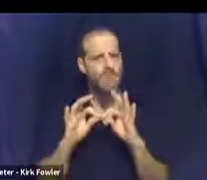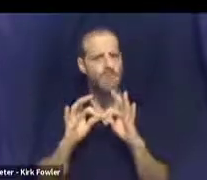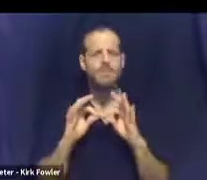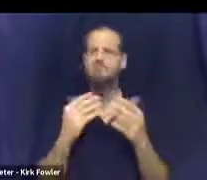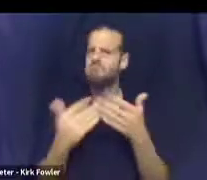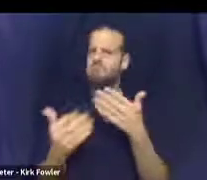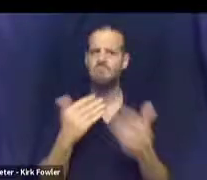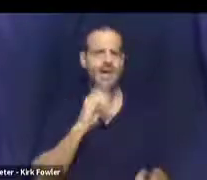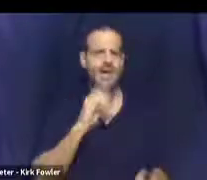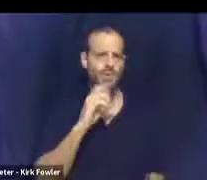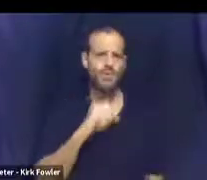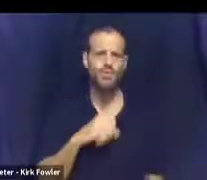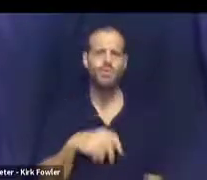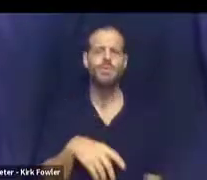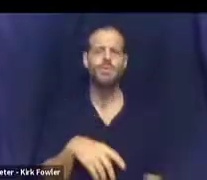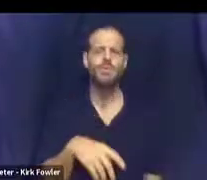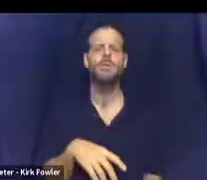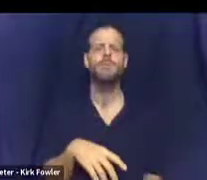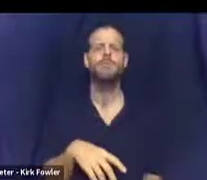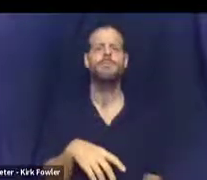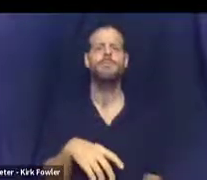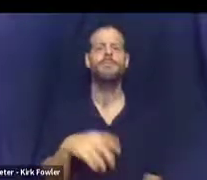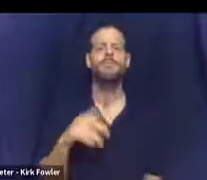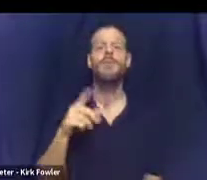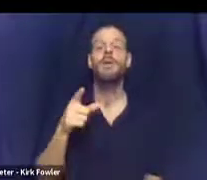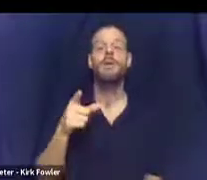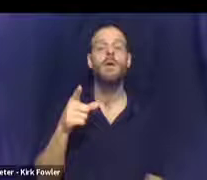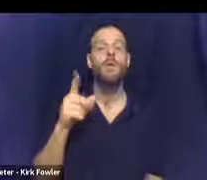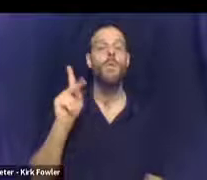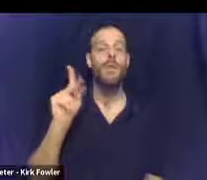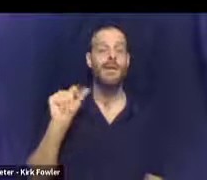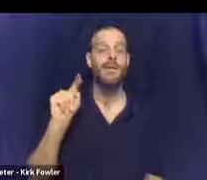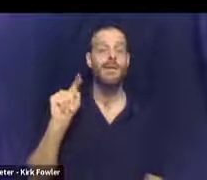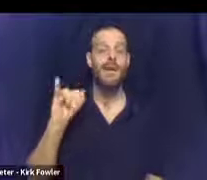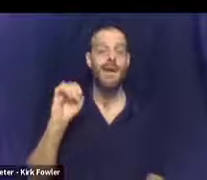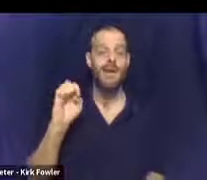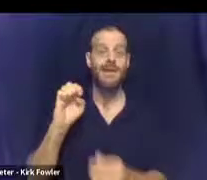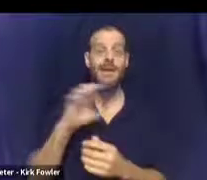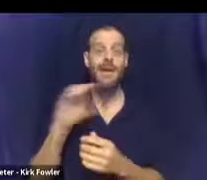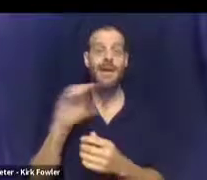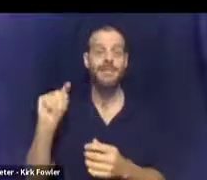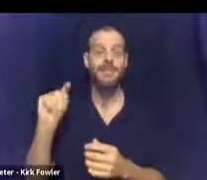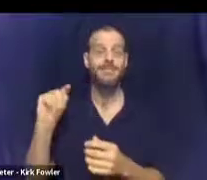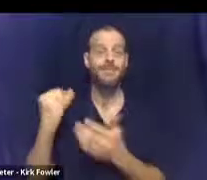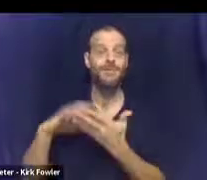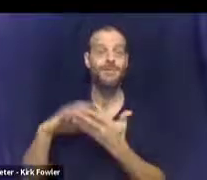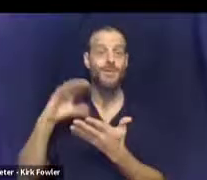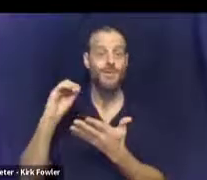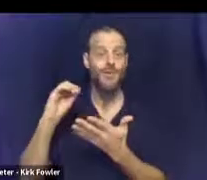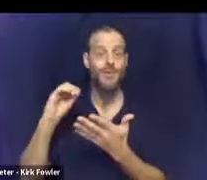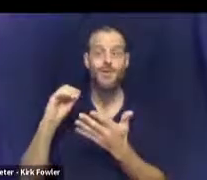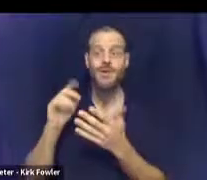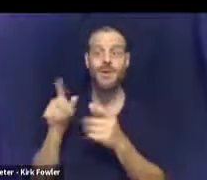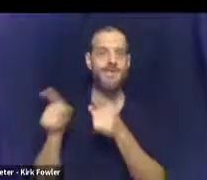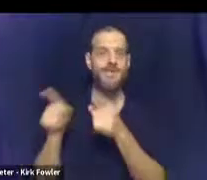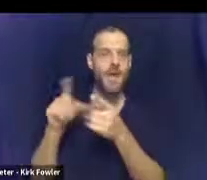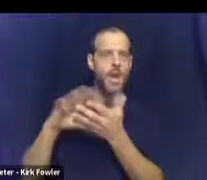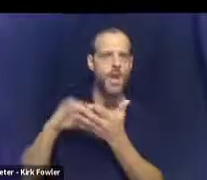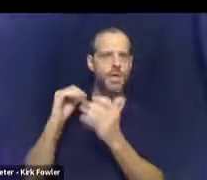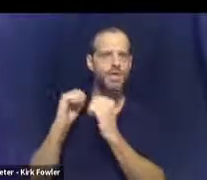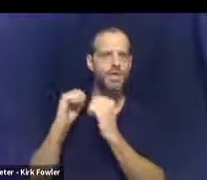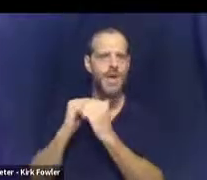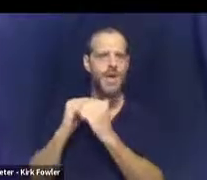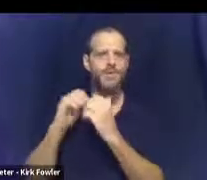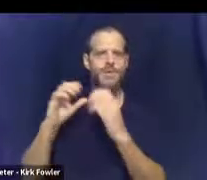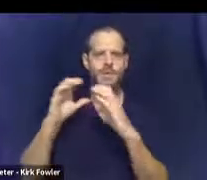And the one thing I think that Katie learned was the more that TJ learned how to communicate, the more he expected other people to be able to communicate